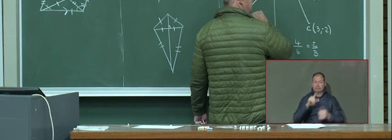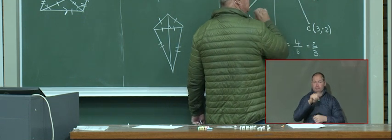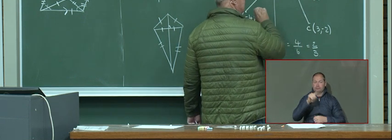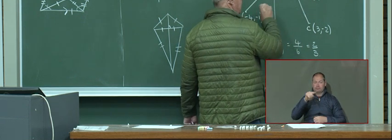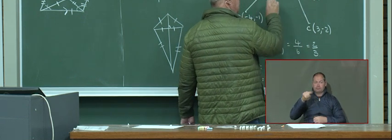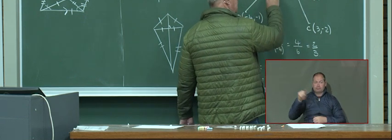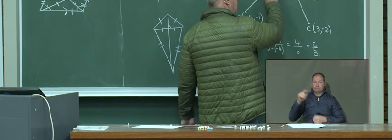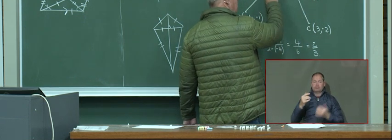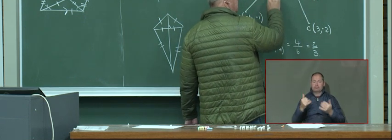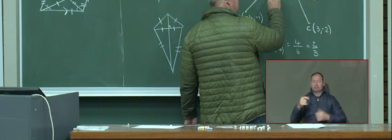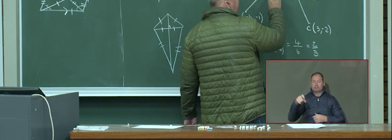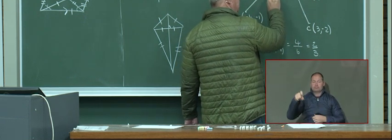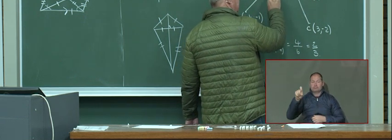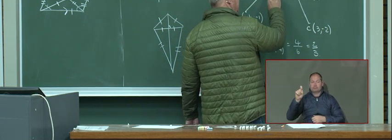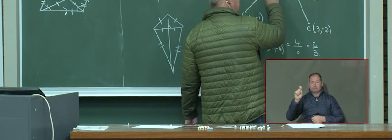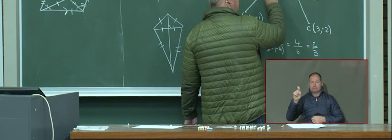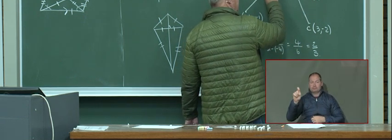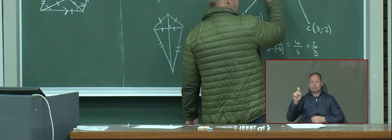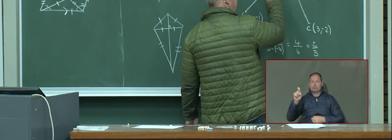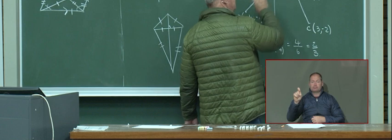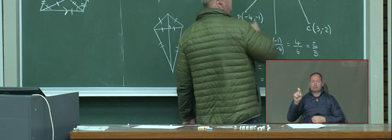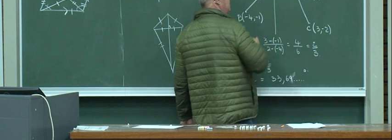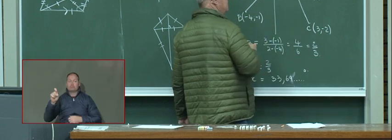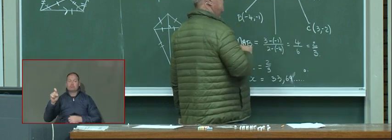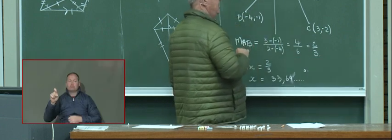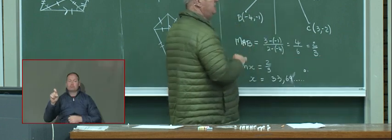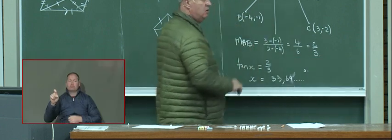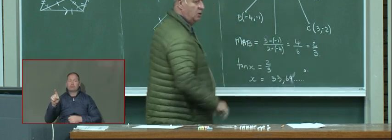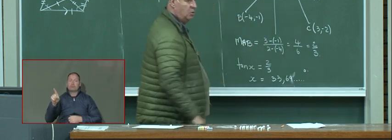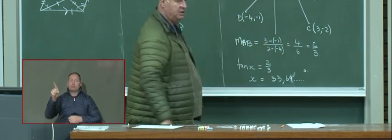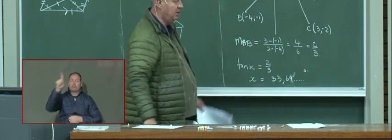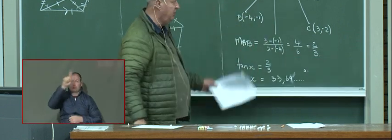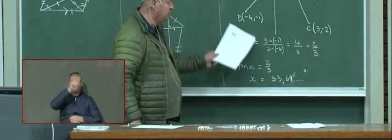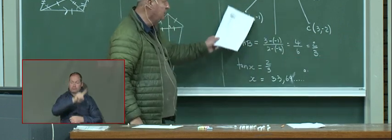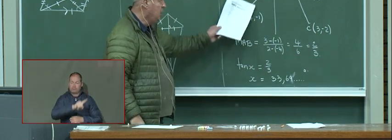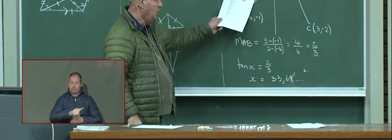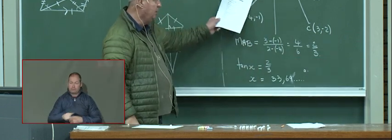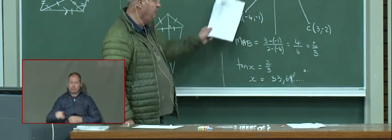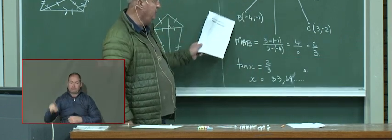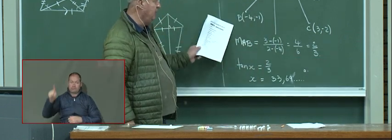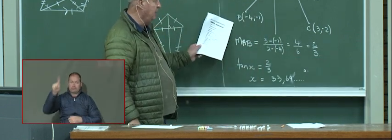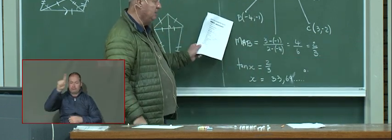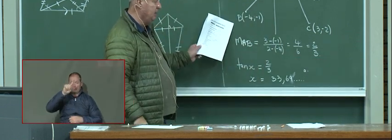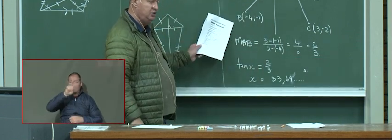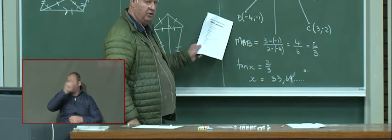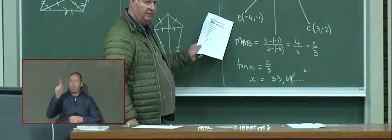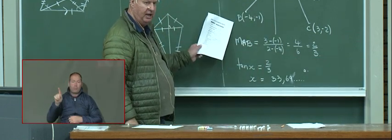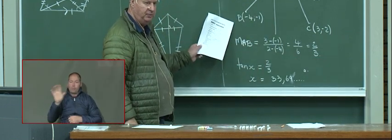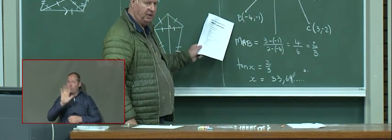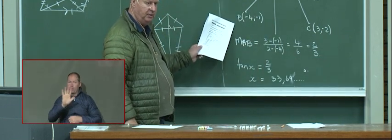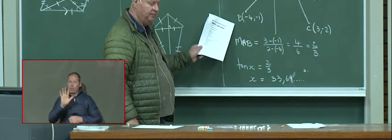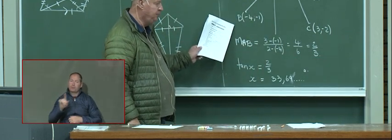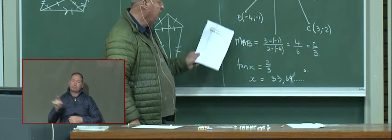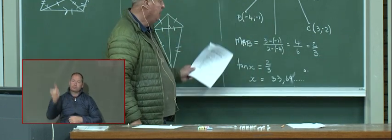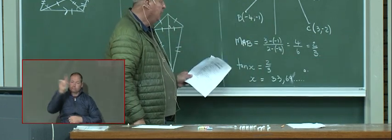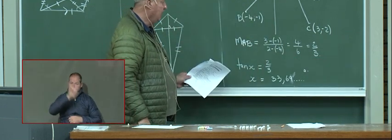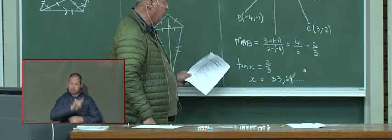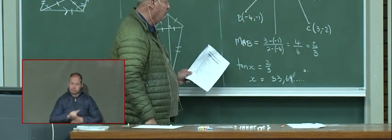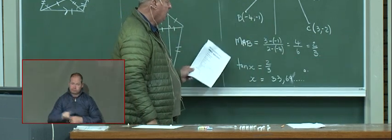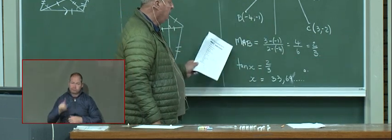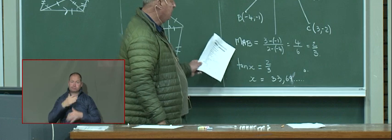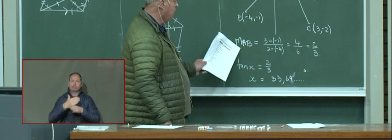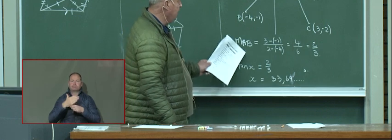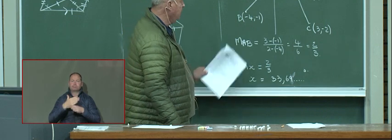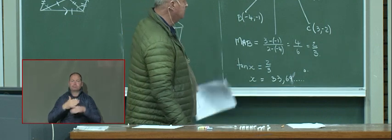the x-axis and anti-clockwise direction. From the x-axis and anti-clockwise direction will give you the inclination of AB.